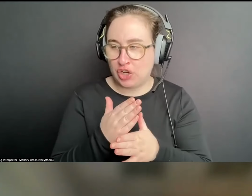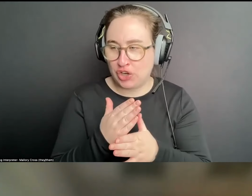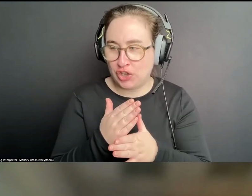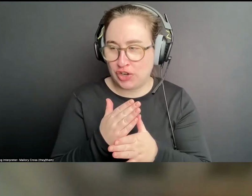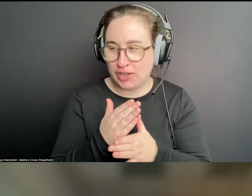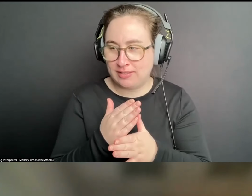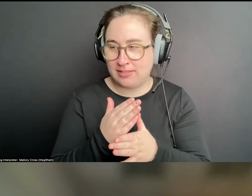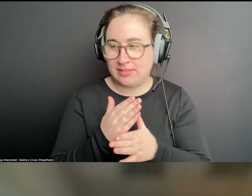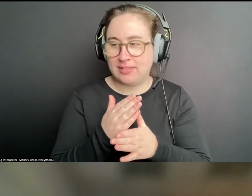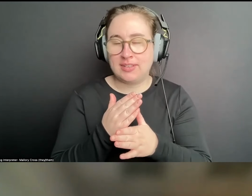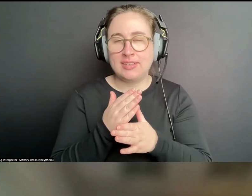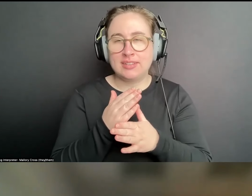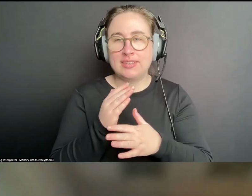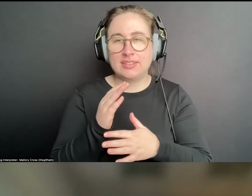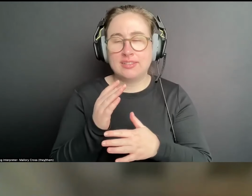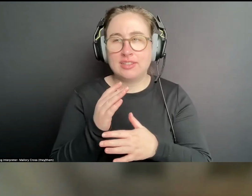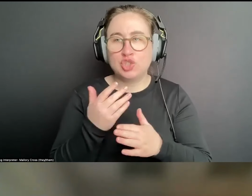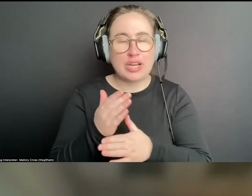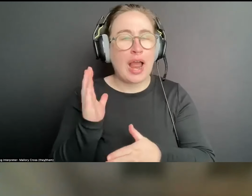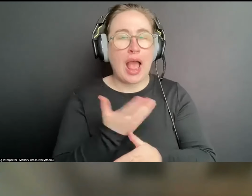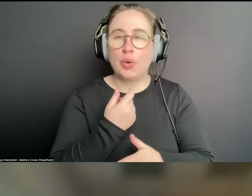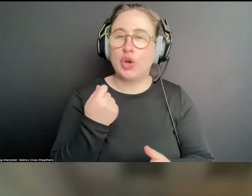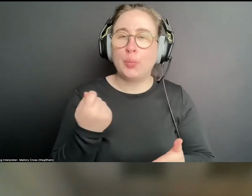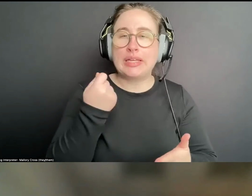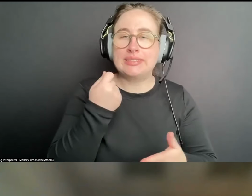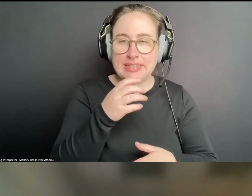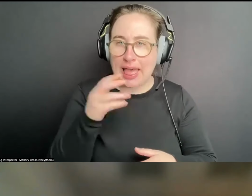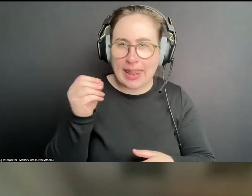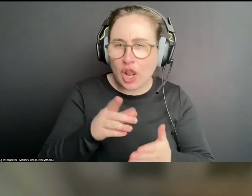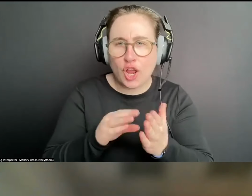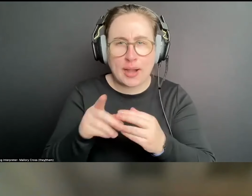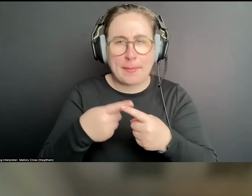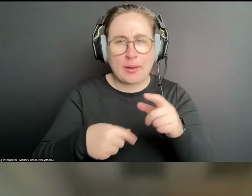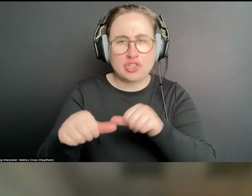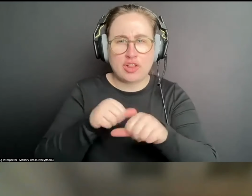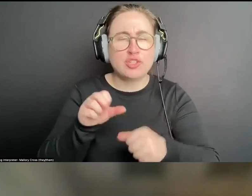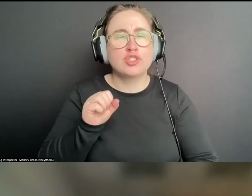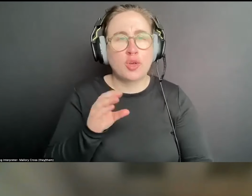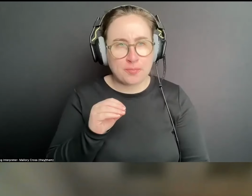the wins and just learn about each other. And so